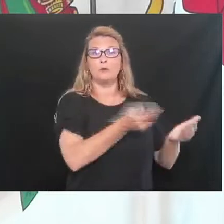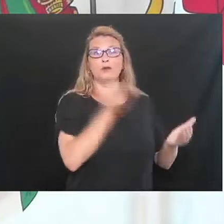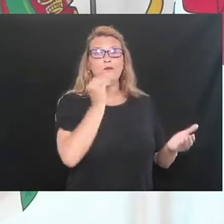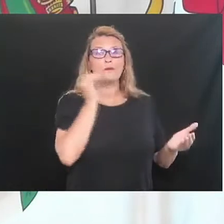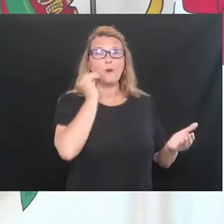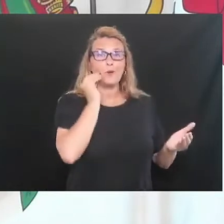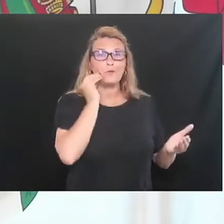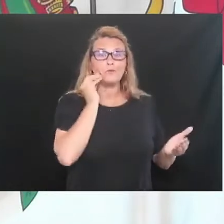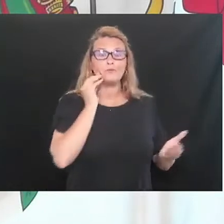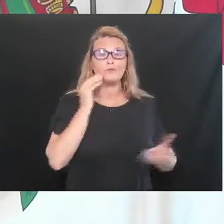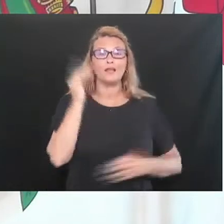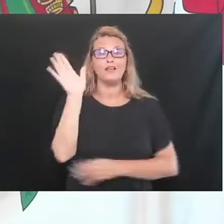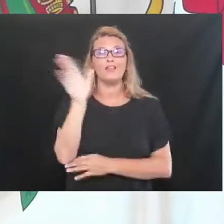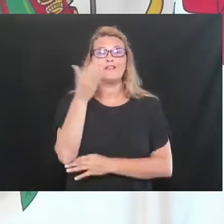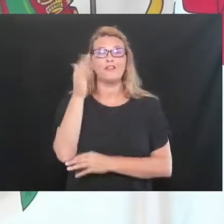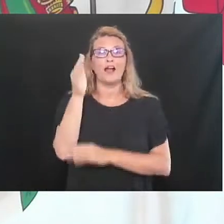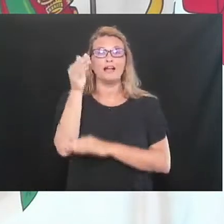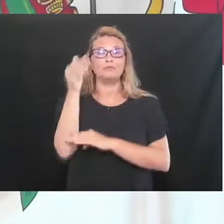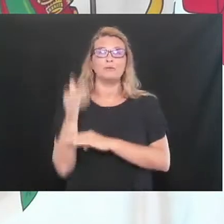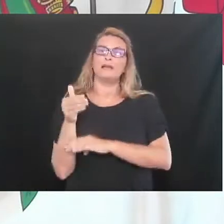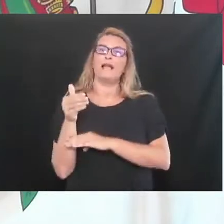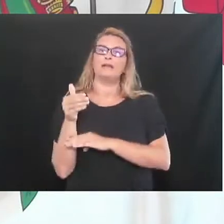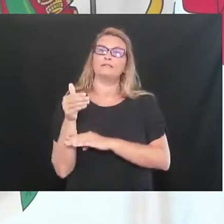So our flags will fly at